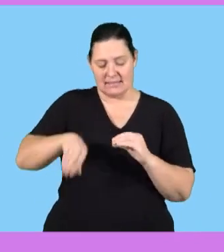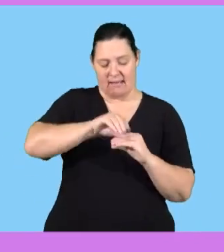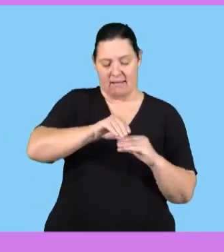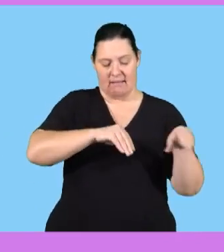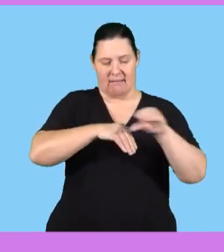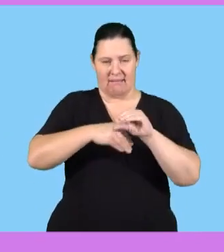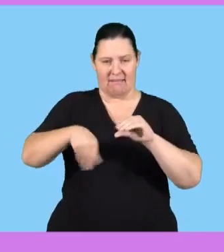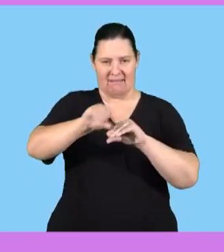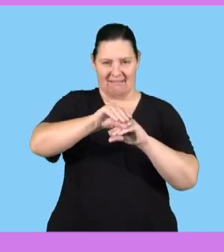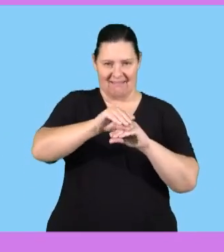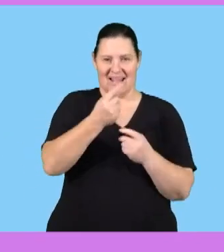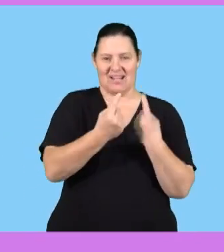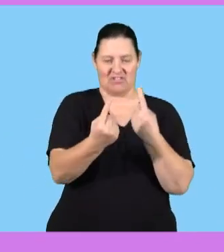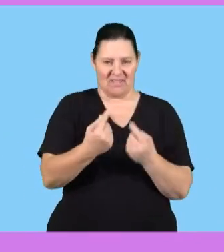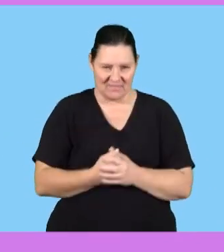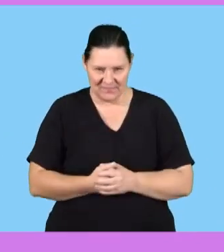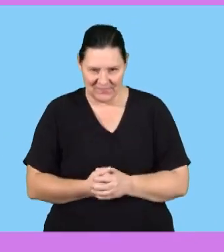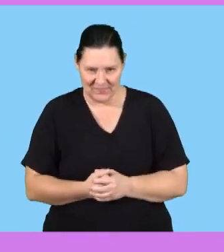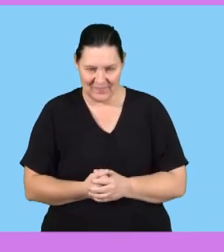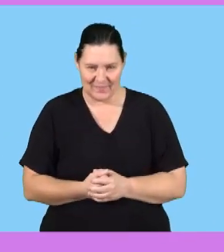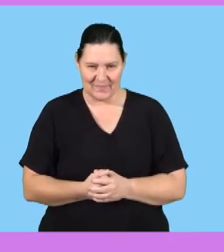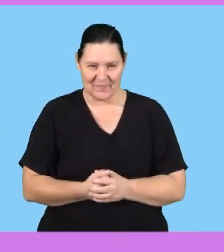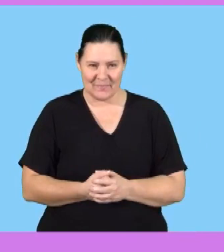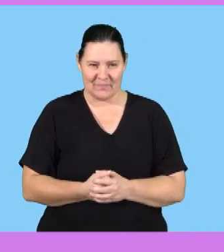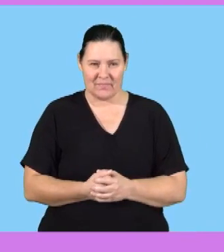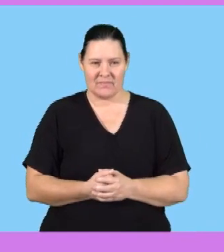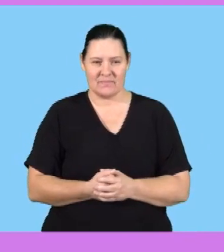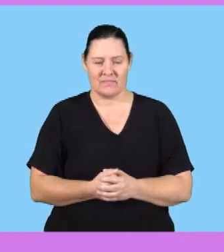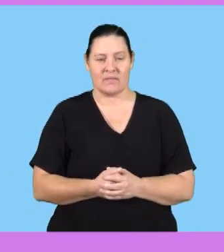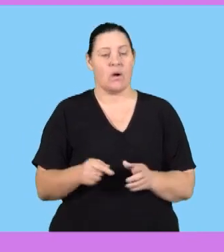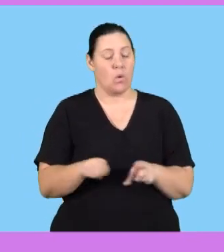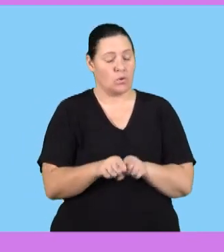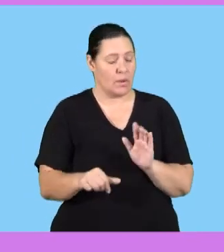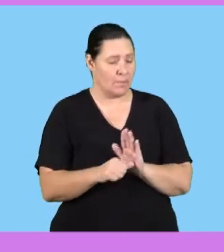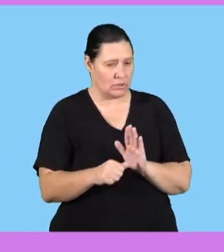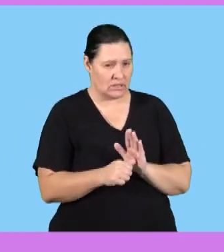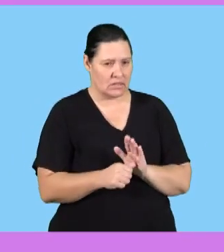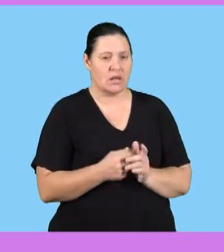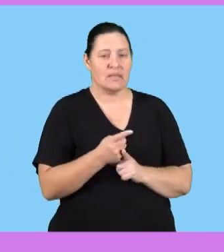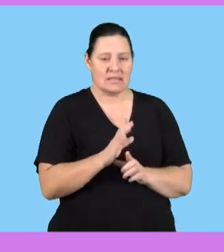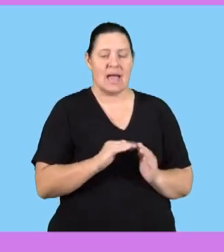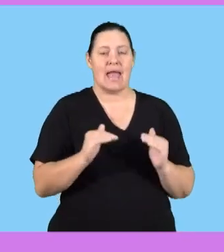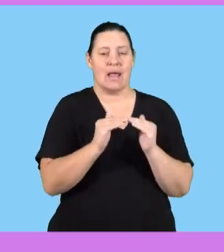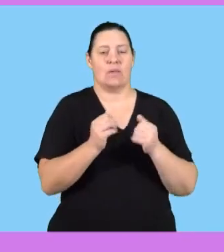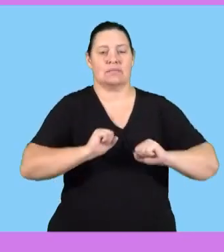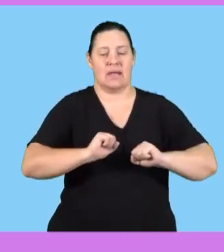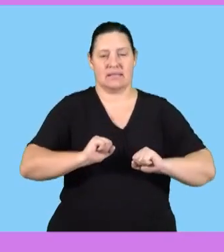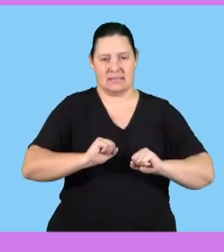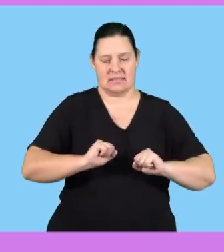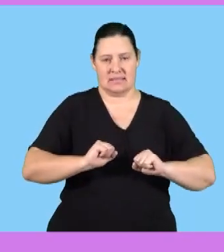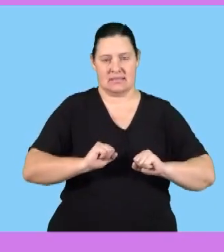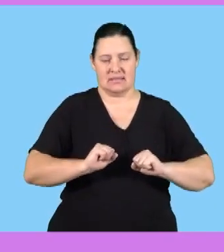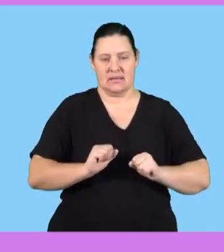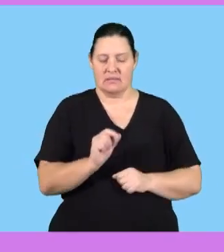then stacked bar graphs, we know the bars being stacked on top of each other. All right, also important, the bars are equally